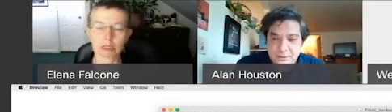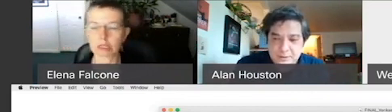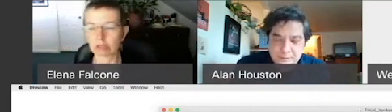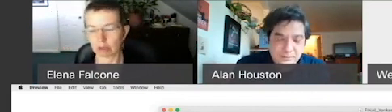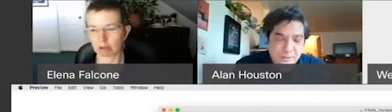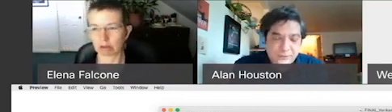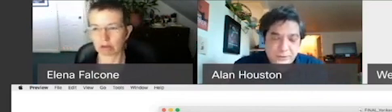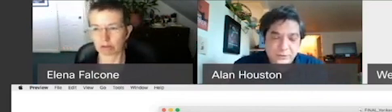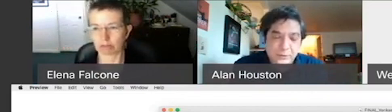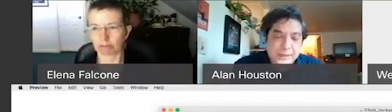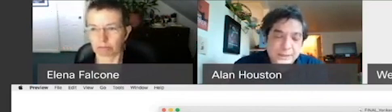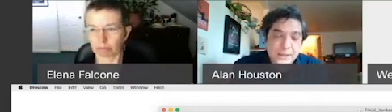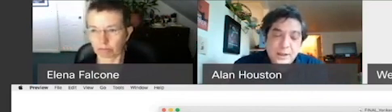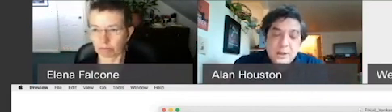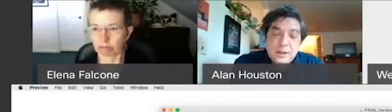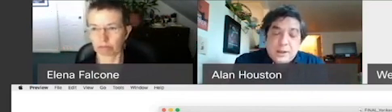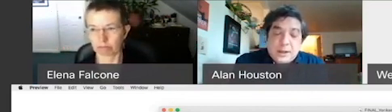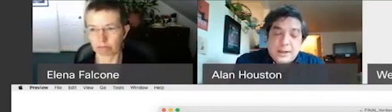of shelter in place.